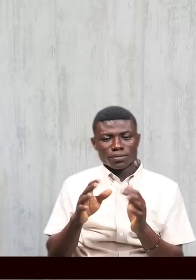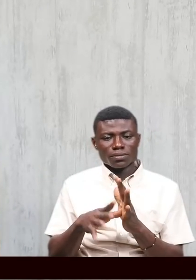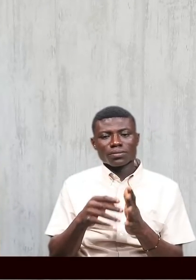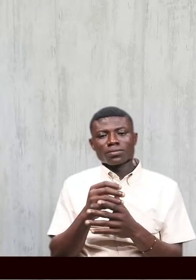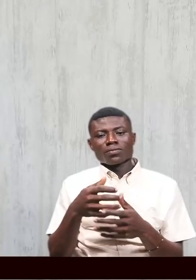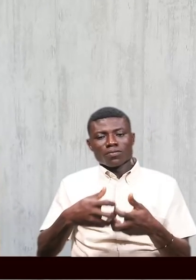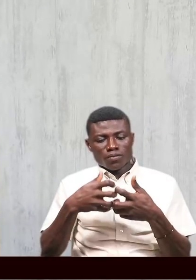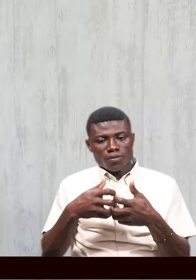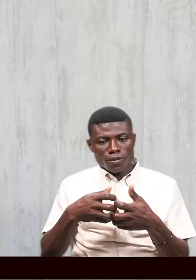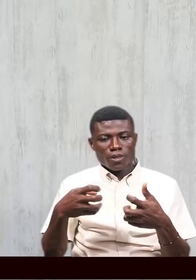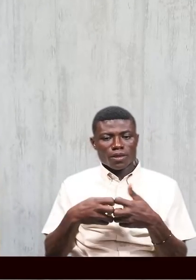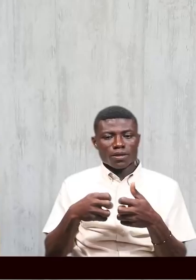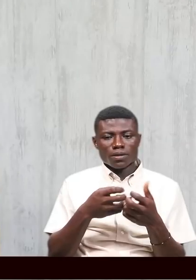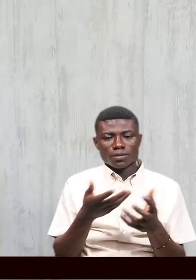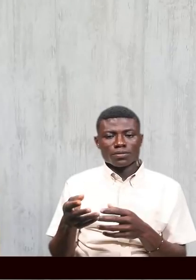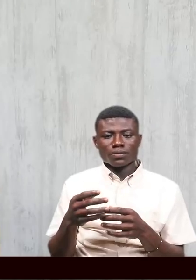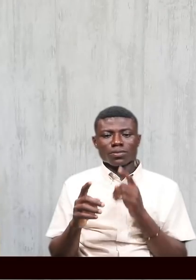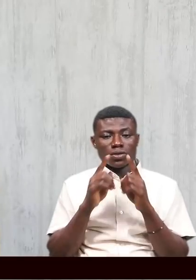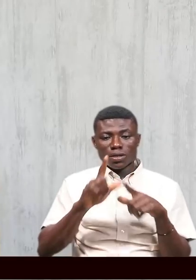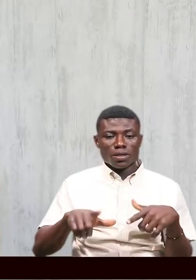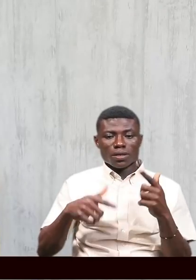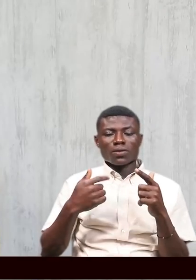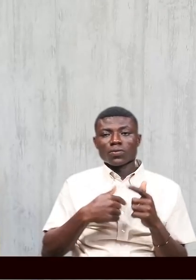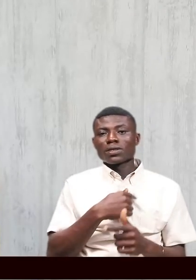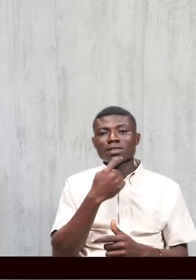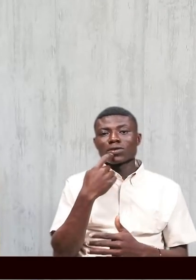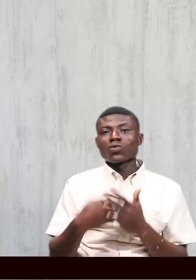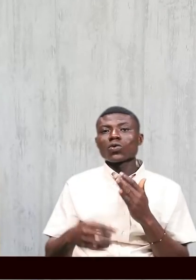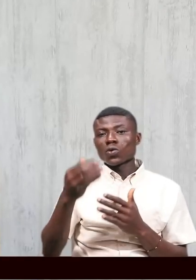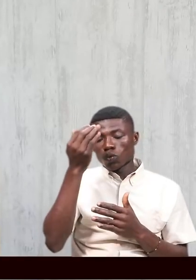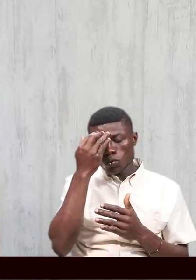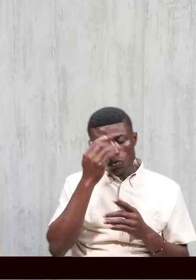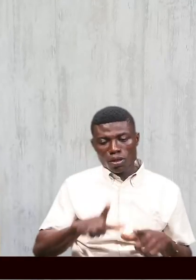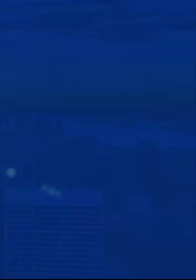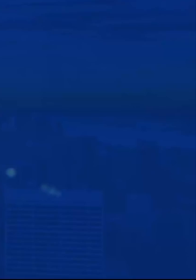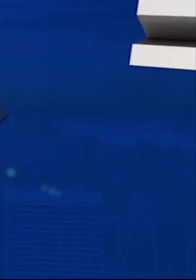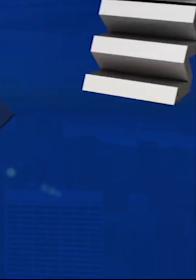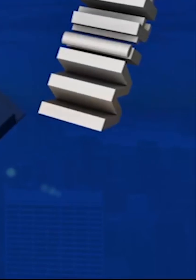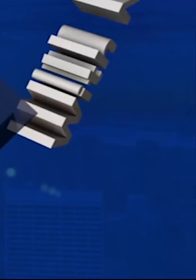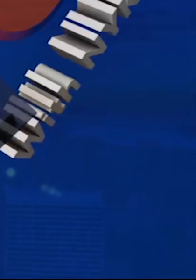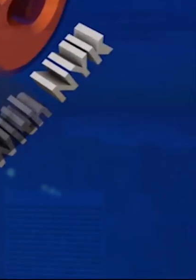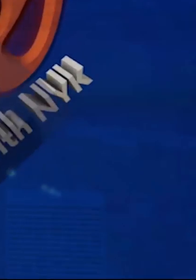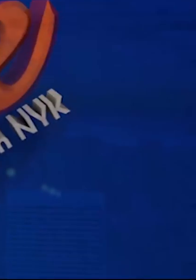very generators are here power needs eh talk live you say no and live well.